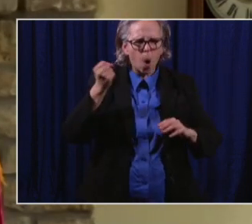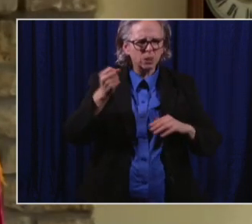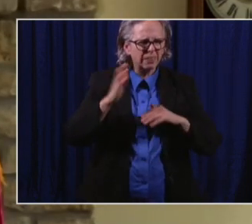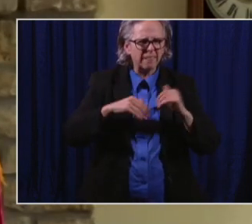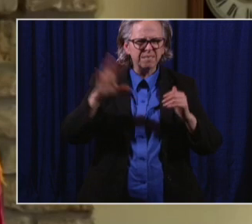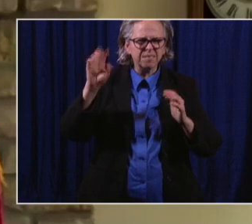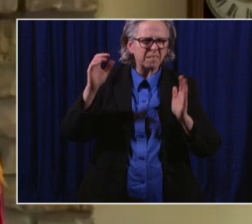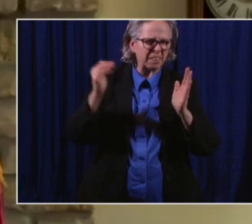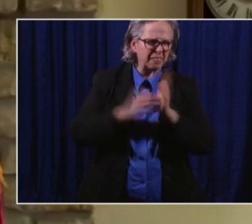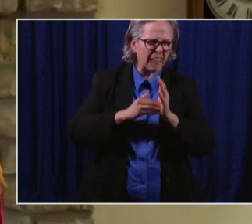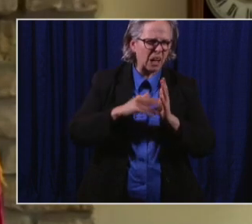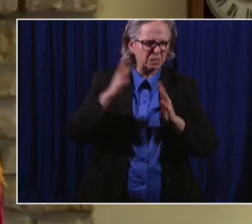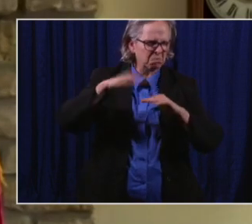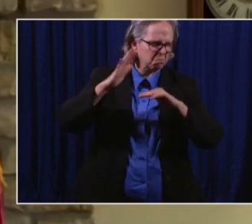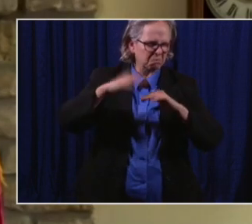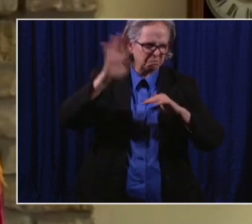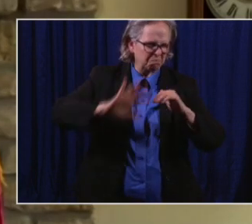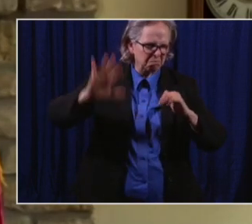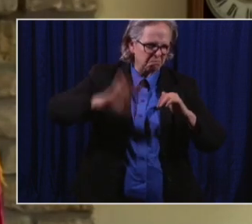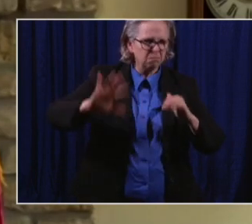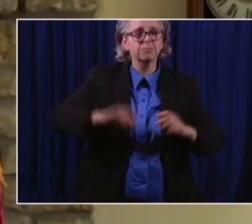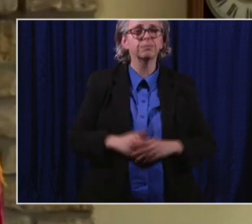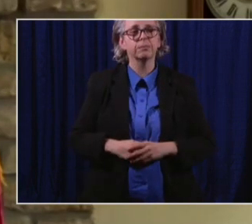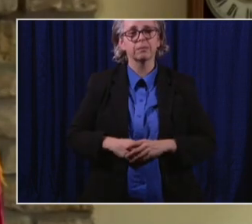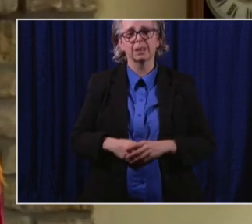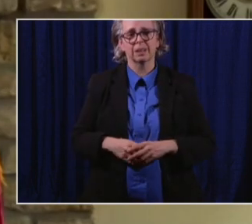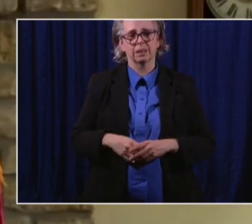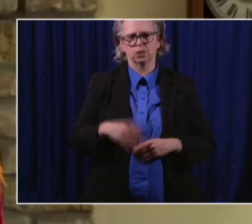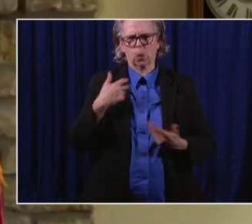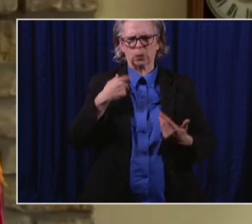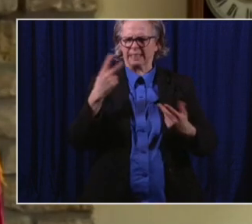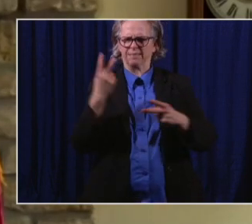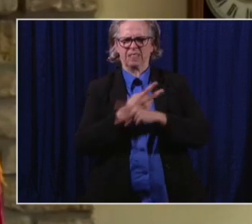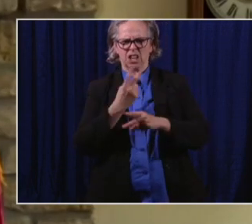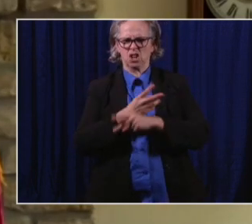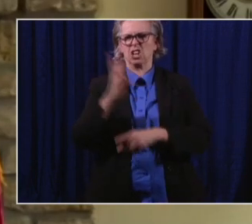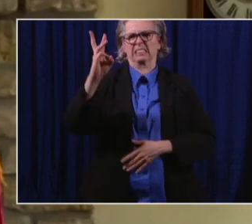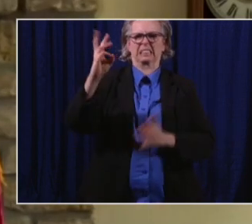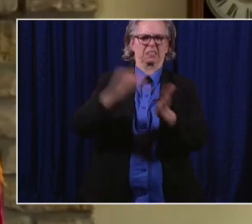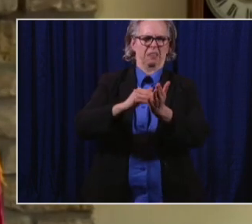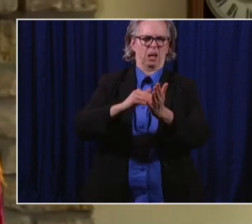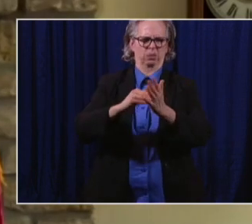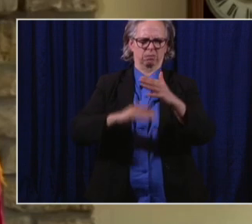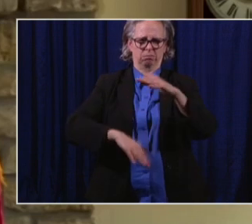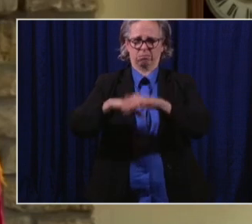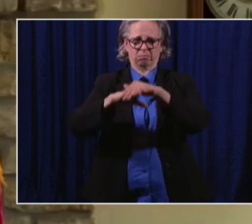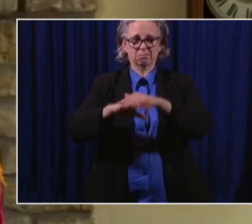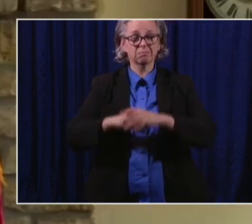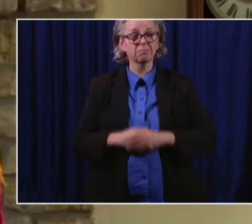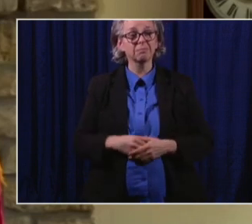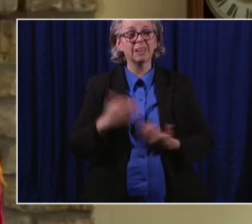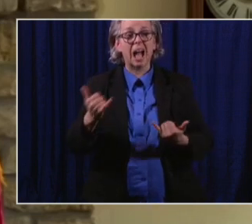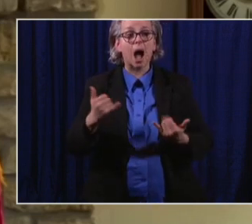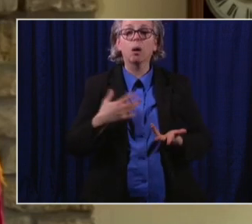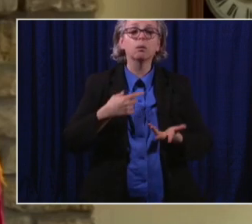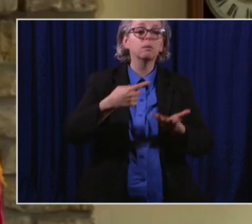places, and we kind of looked at that. We talked to the local health departments. We talked to local officials to see